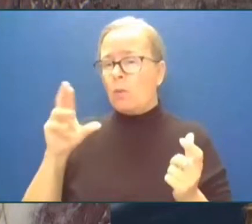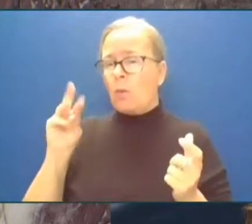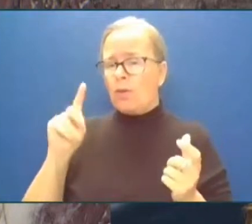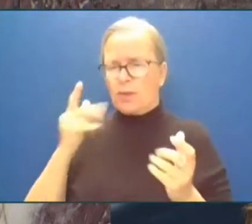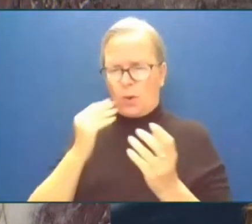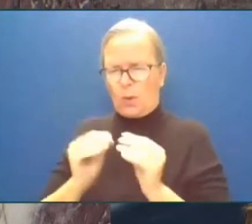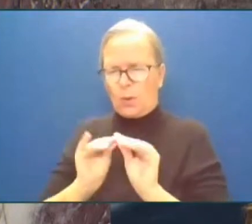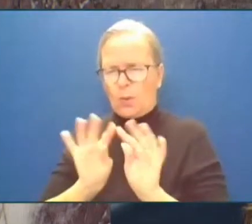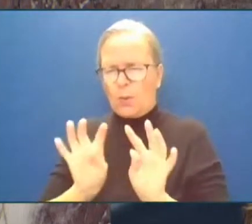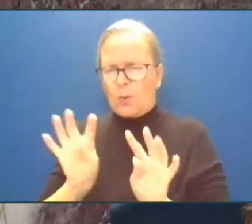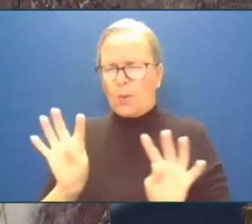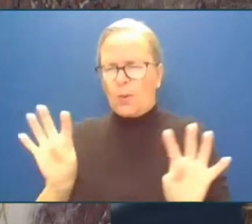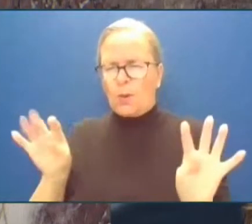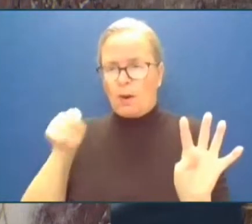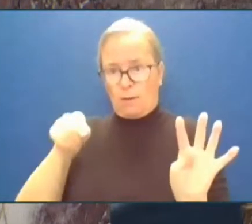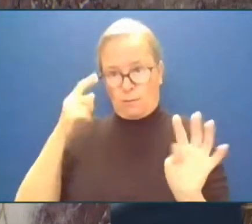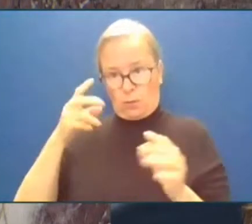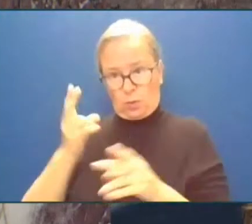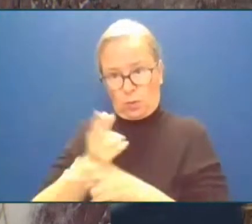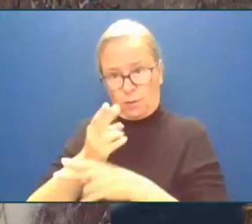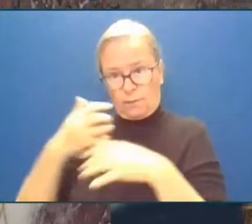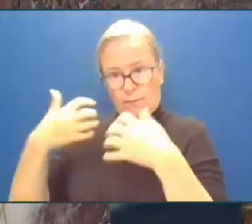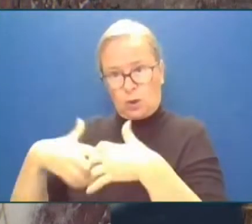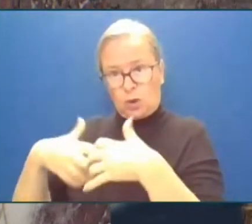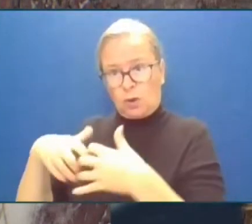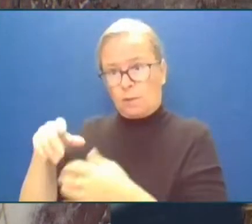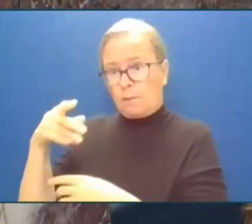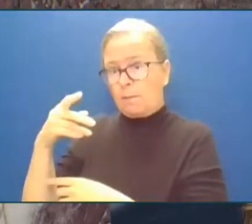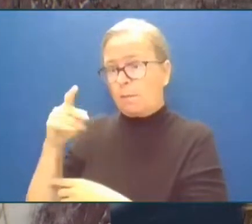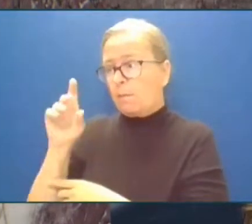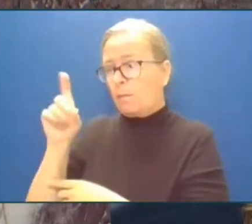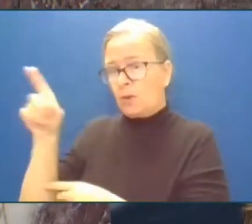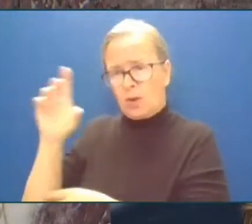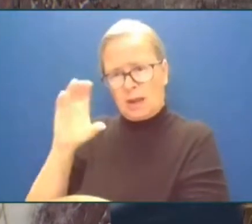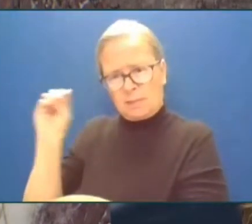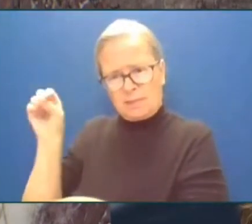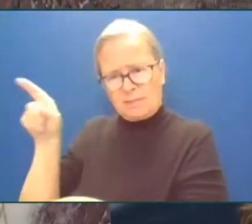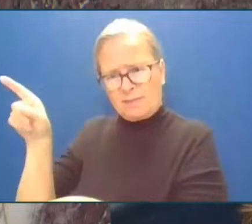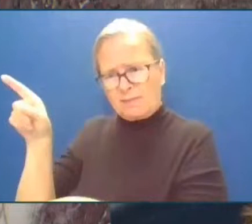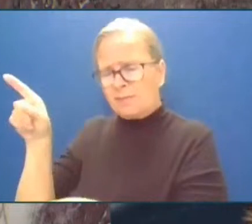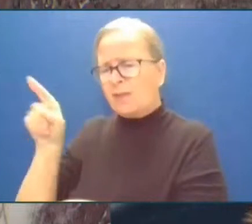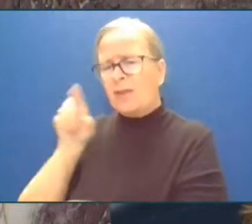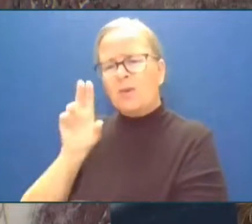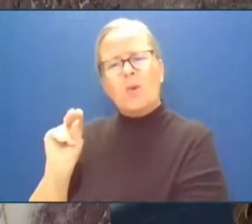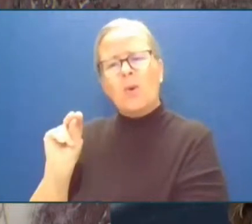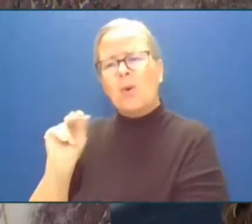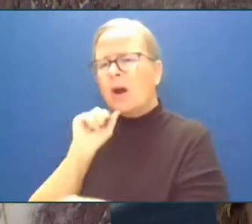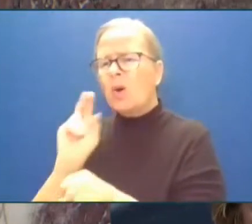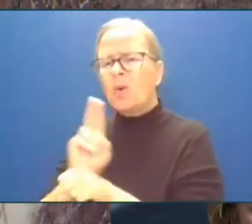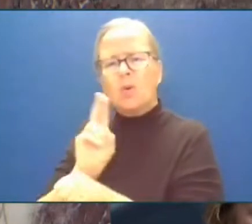that clear and put that on the record and correct the member for what he misspoke.